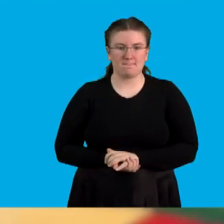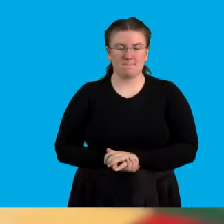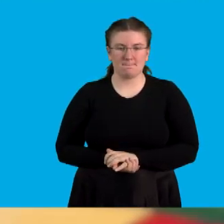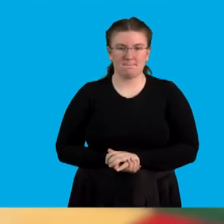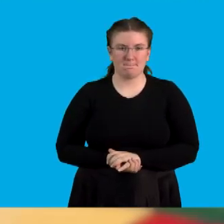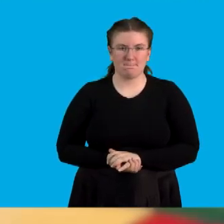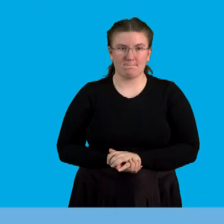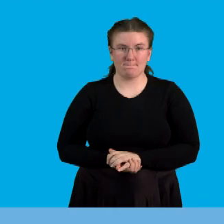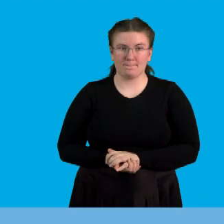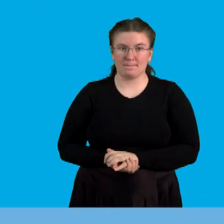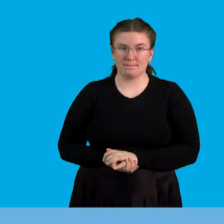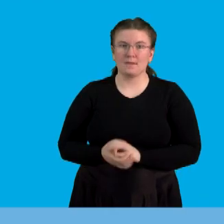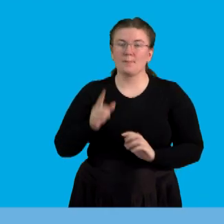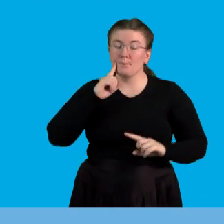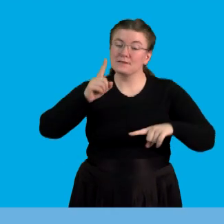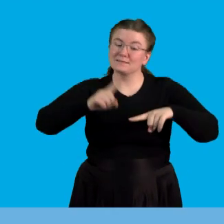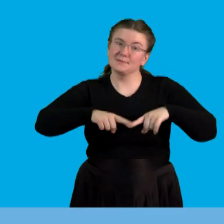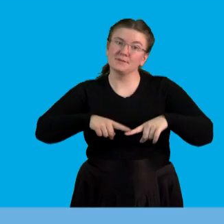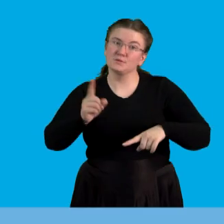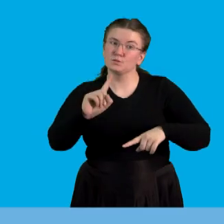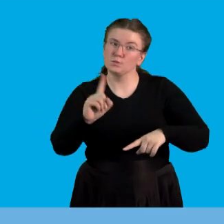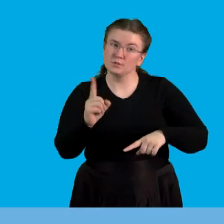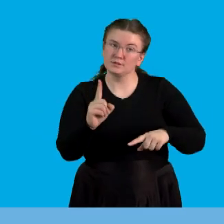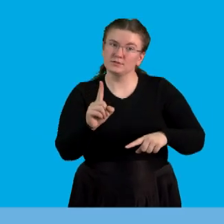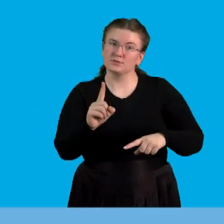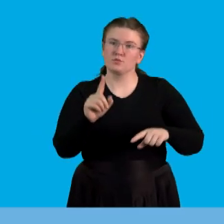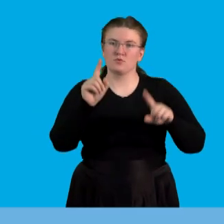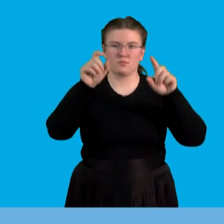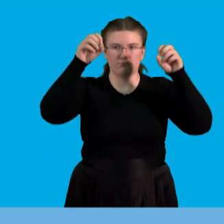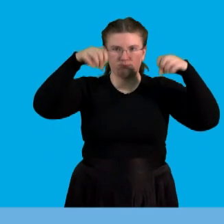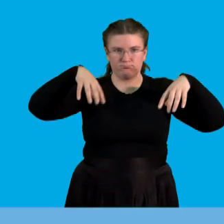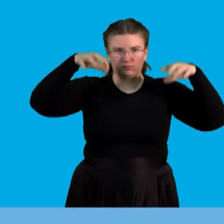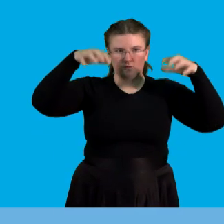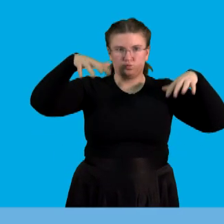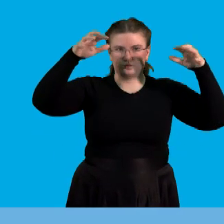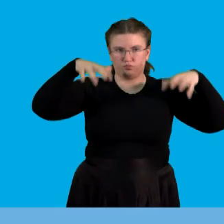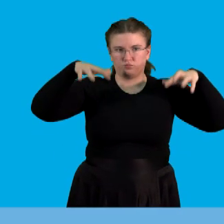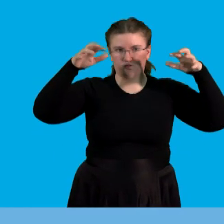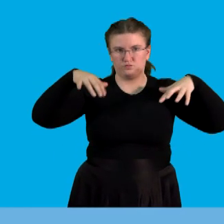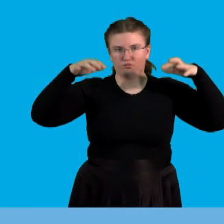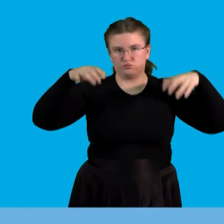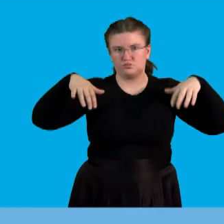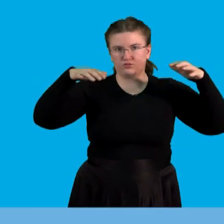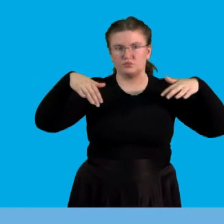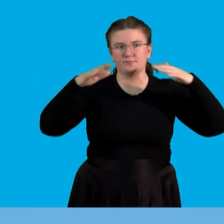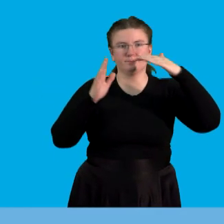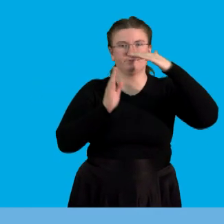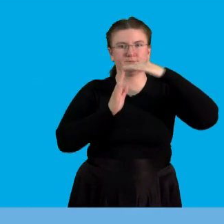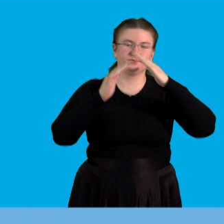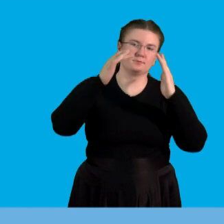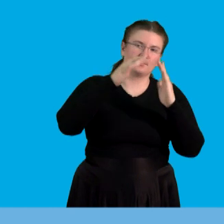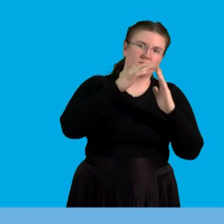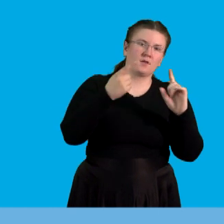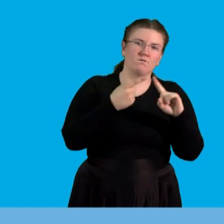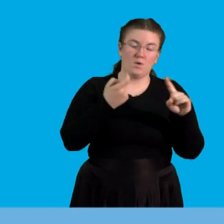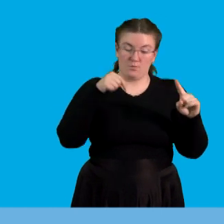colors. So this depends on the angle of the raindrop from our position. So what we are saying here is this.